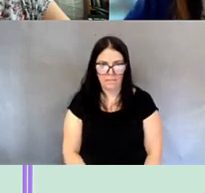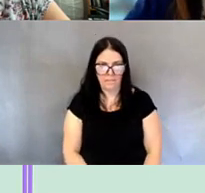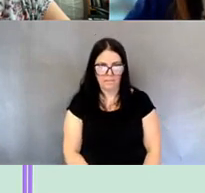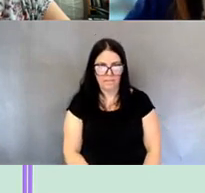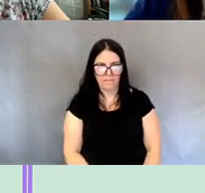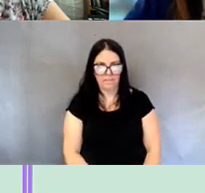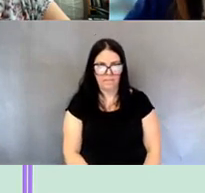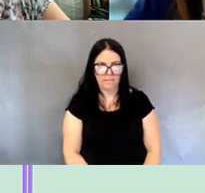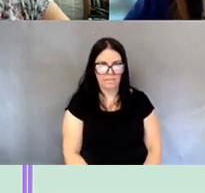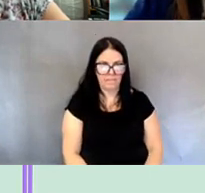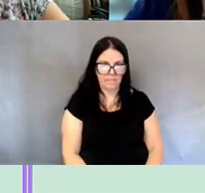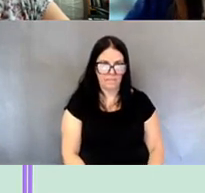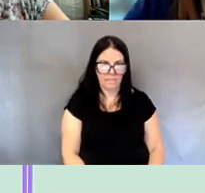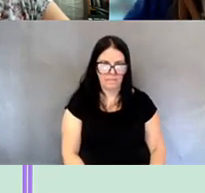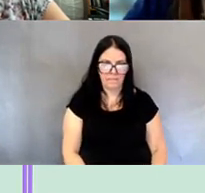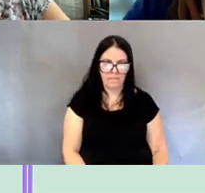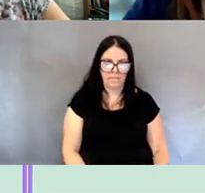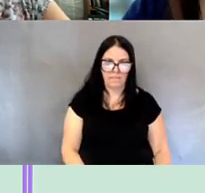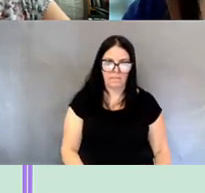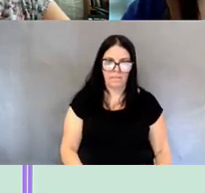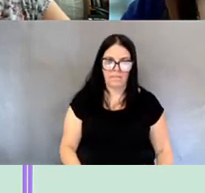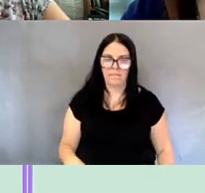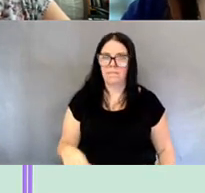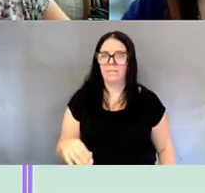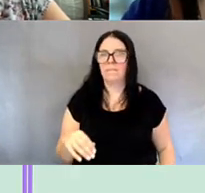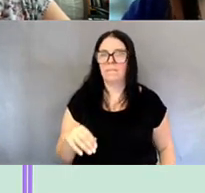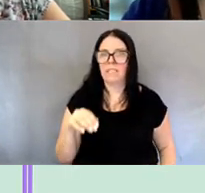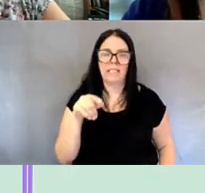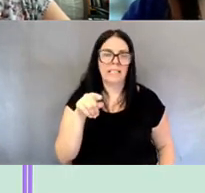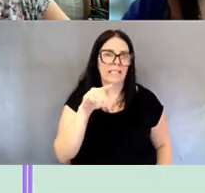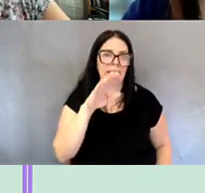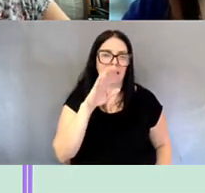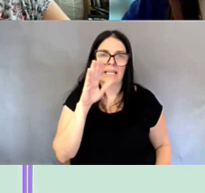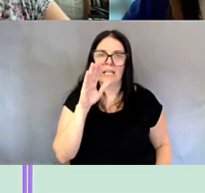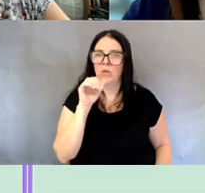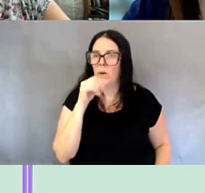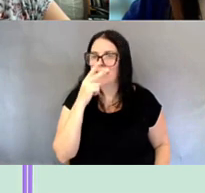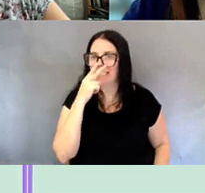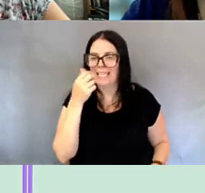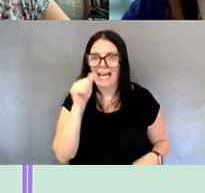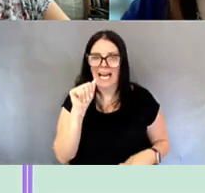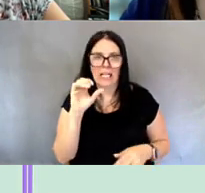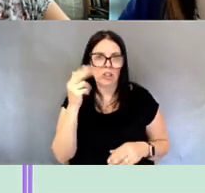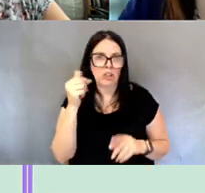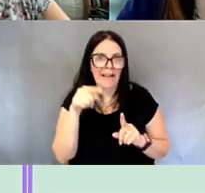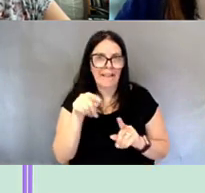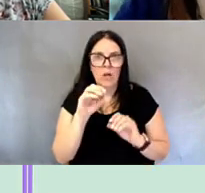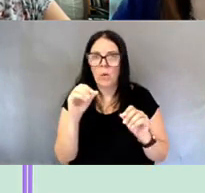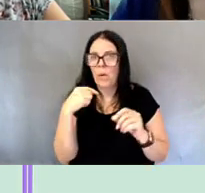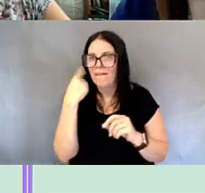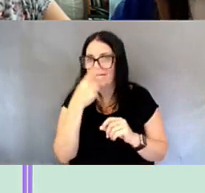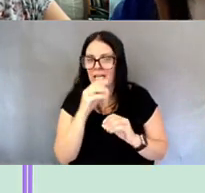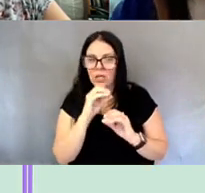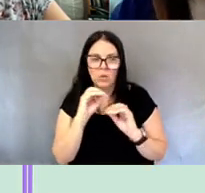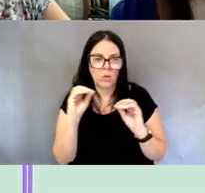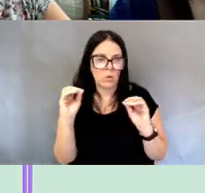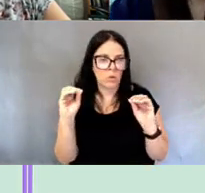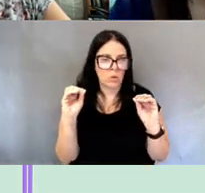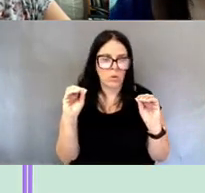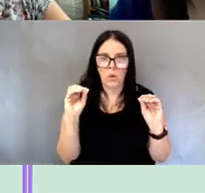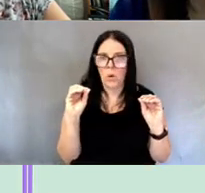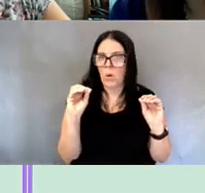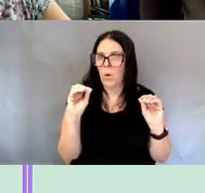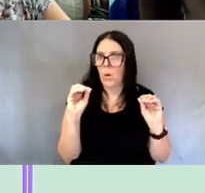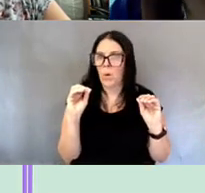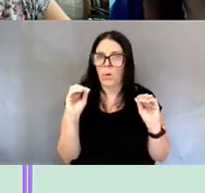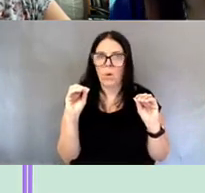No background chat. Yeah, we don't even see a chat there. No faces, no expression. Joe Spencer,